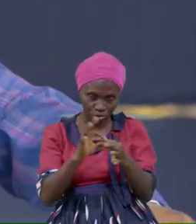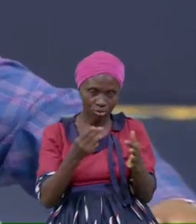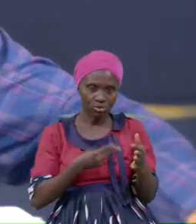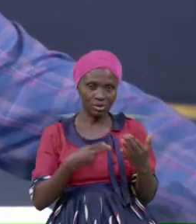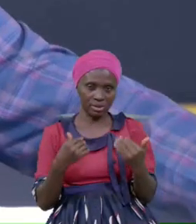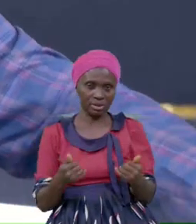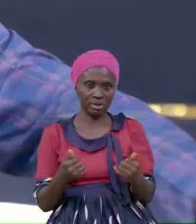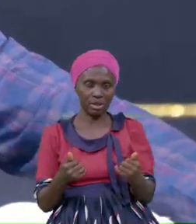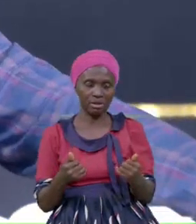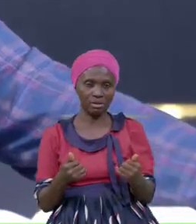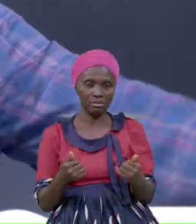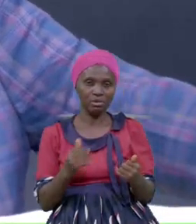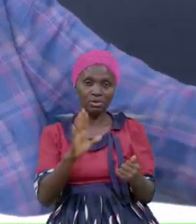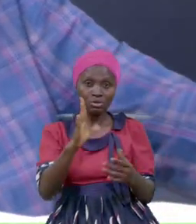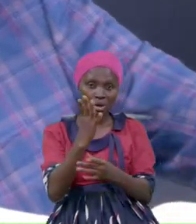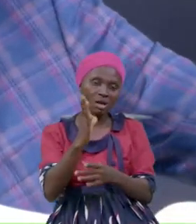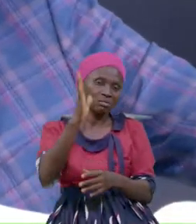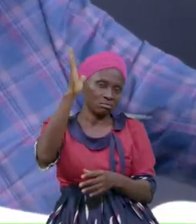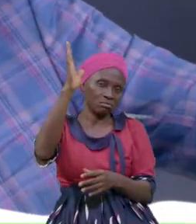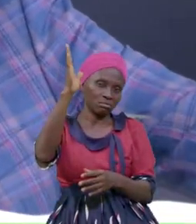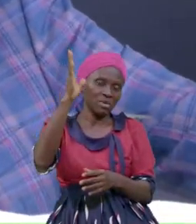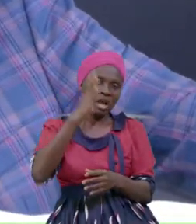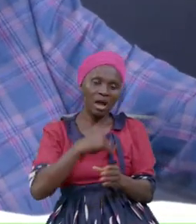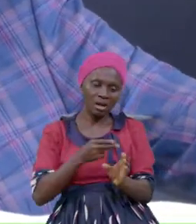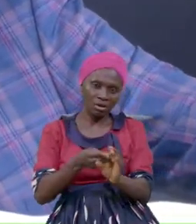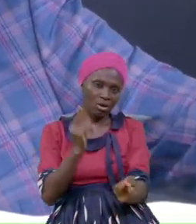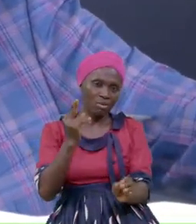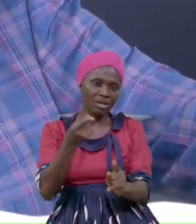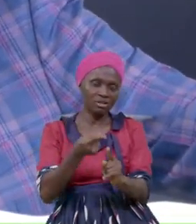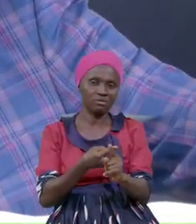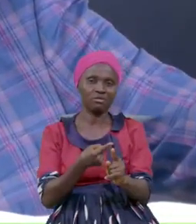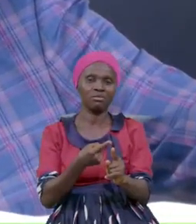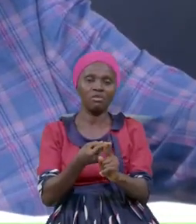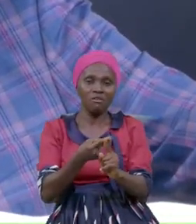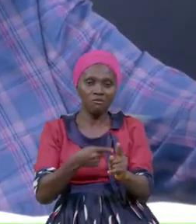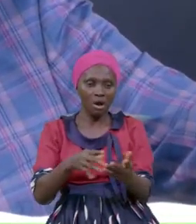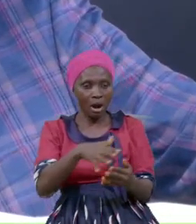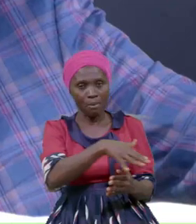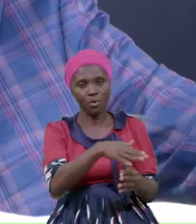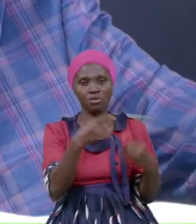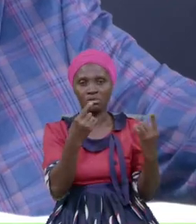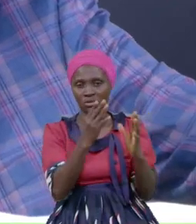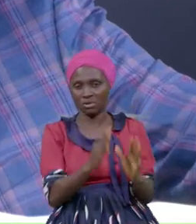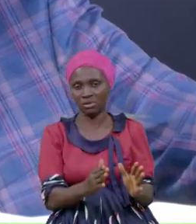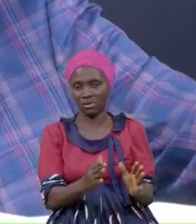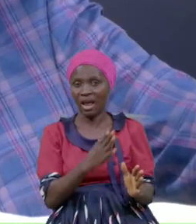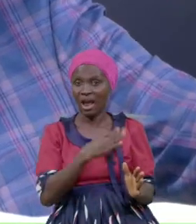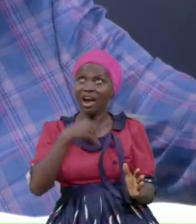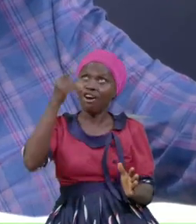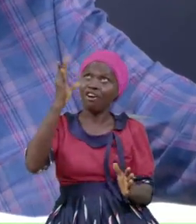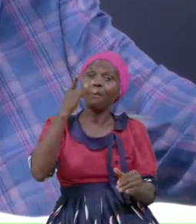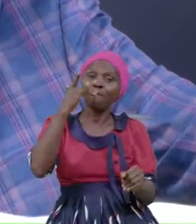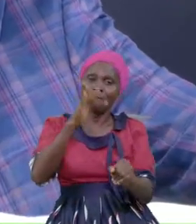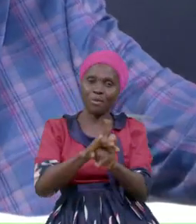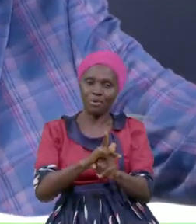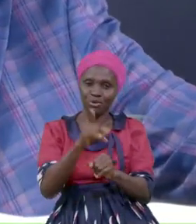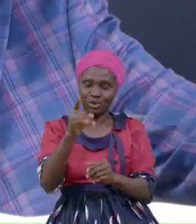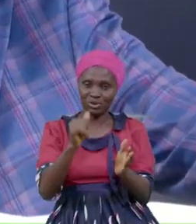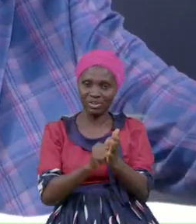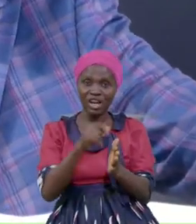And the Lord says, I will receive you. I will be a father unto you, and ye shall be my sons and my